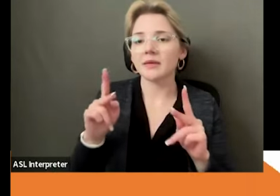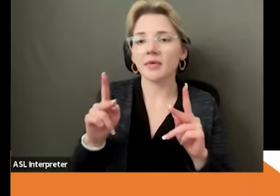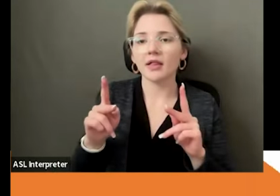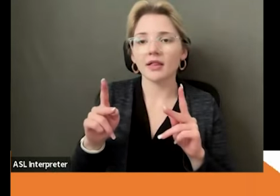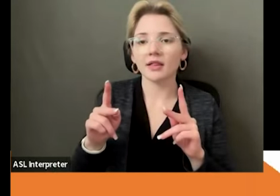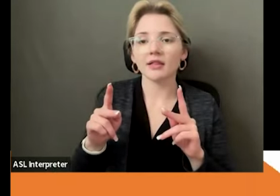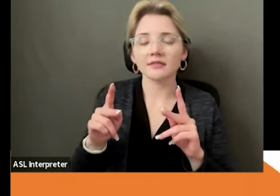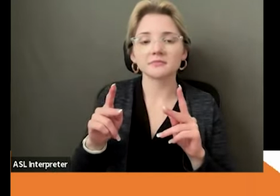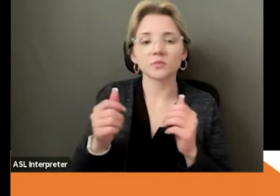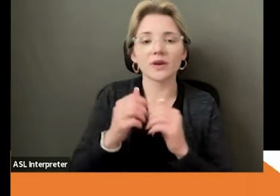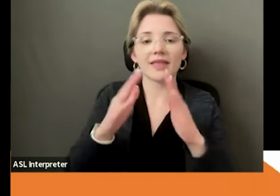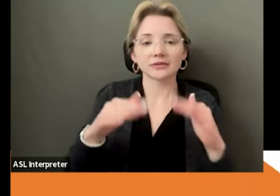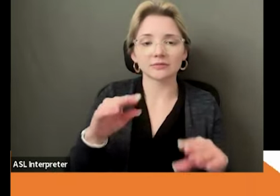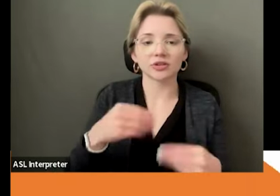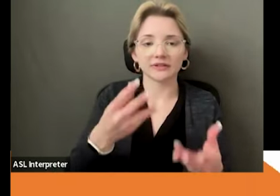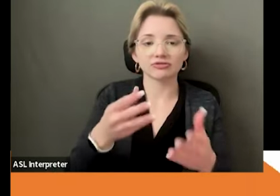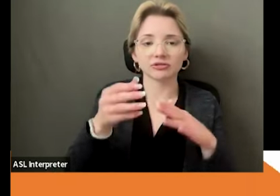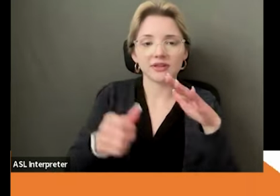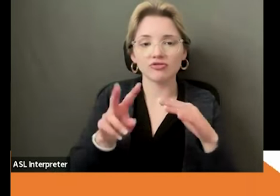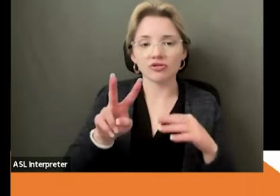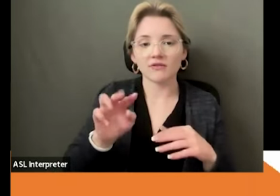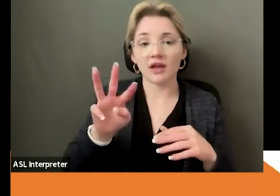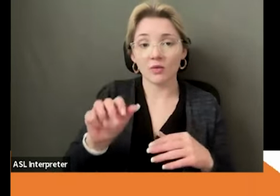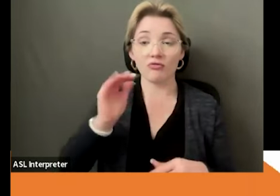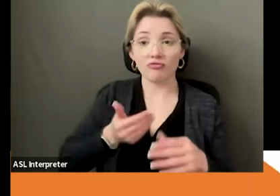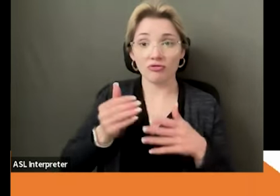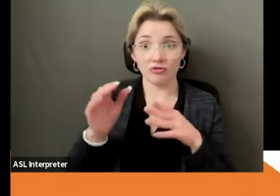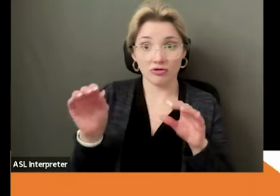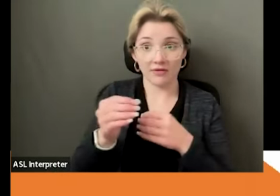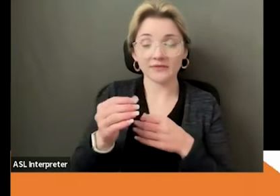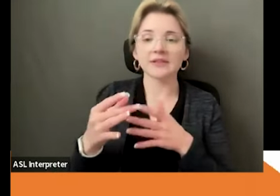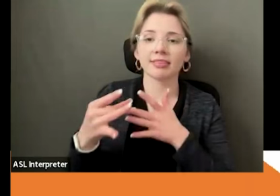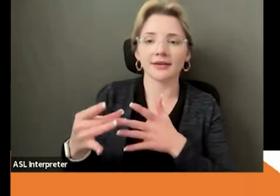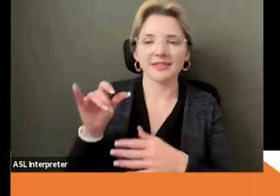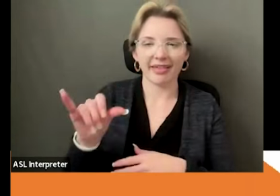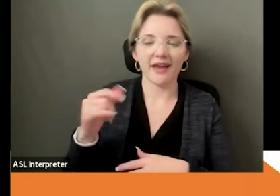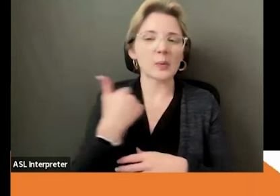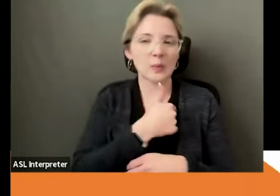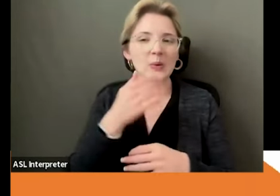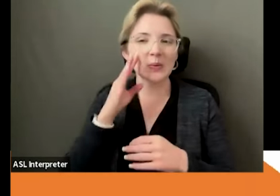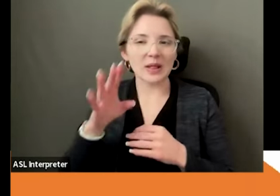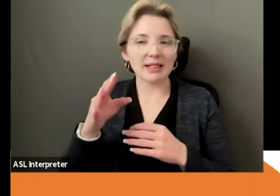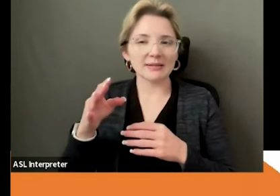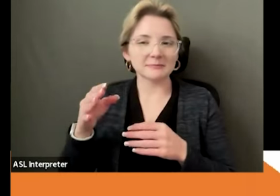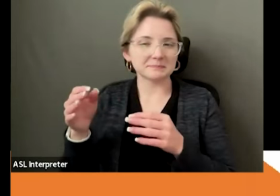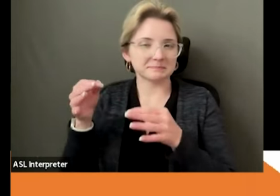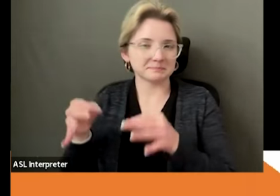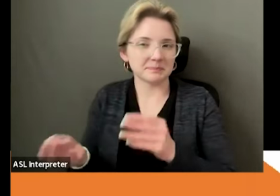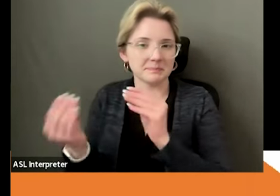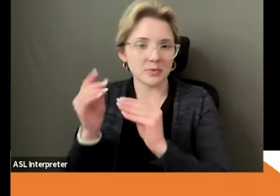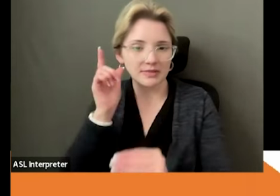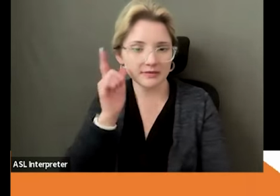provisions under VAWA. And our office is the lead for that. And we'll talk a little bit about what that looks like and what we're working on.